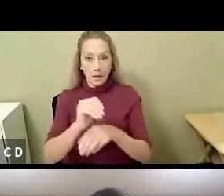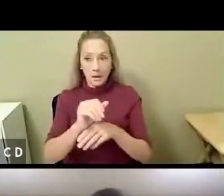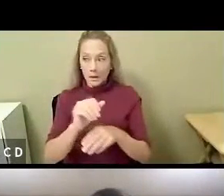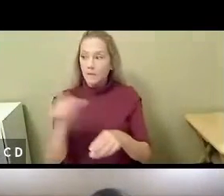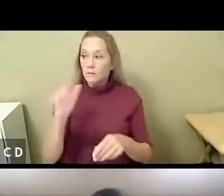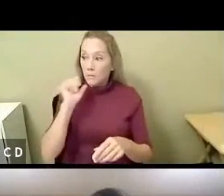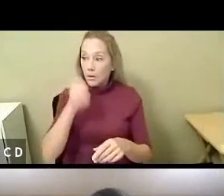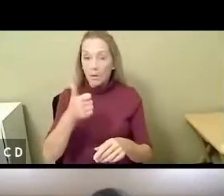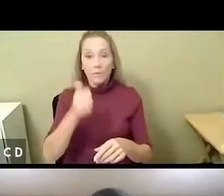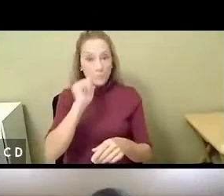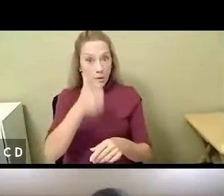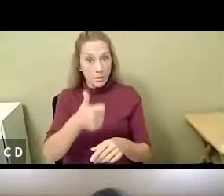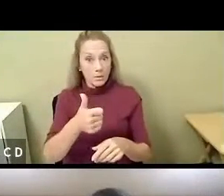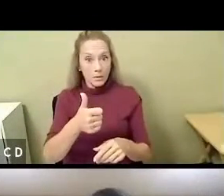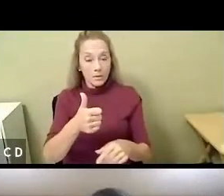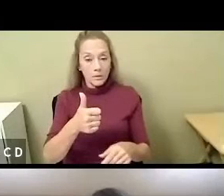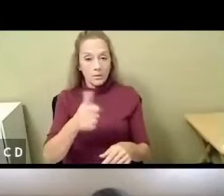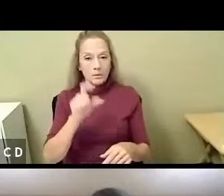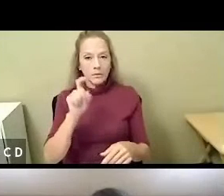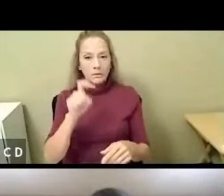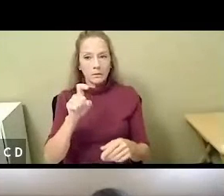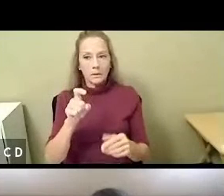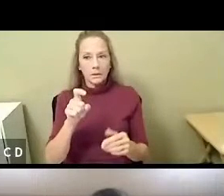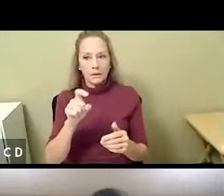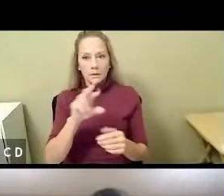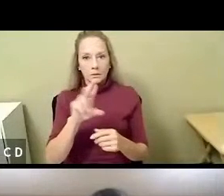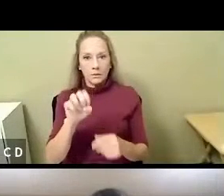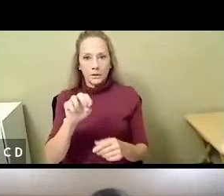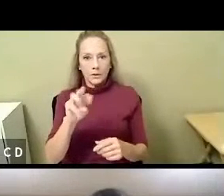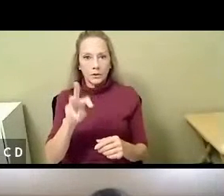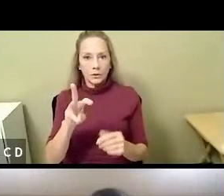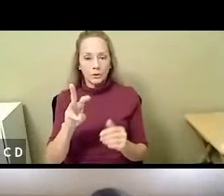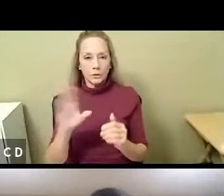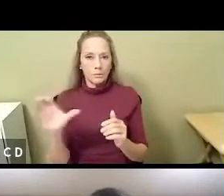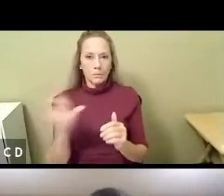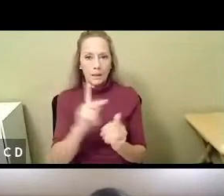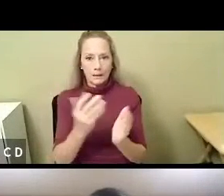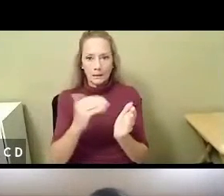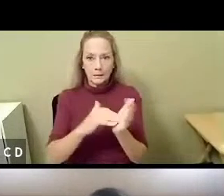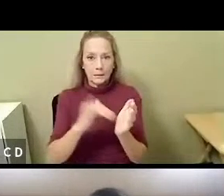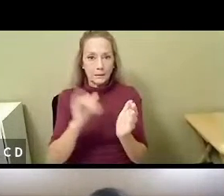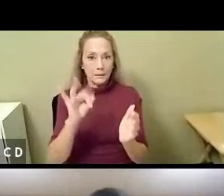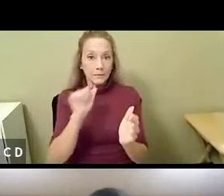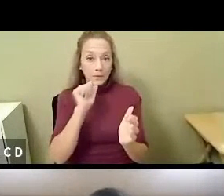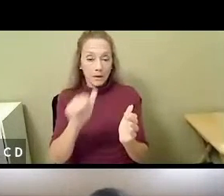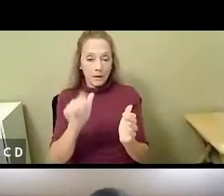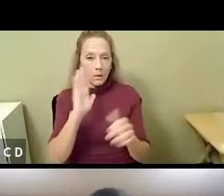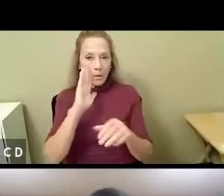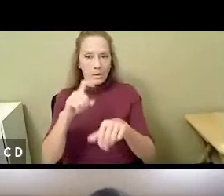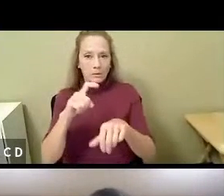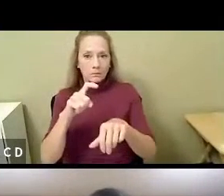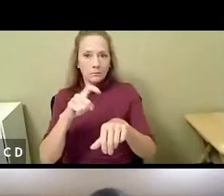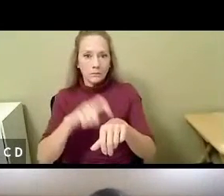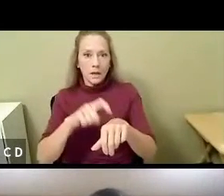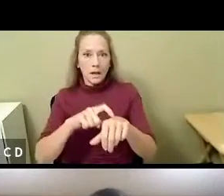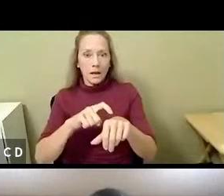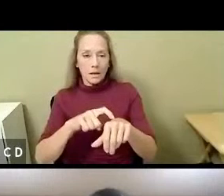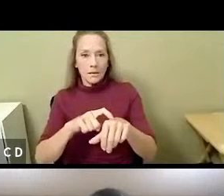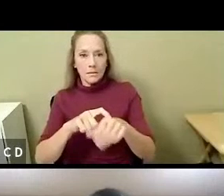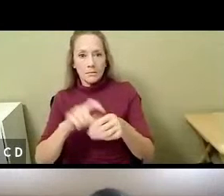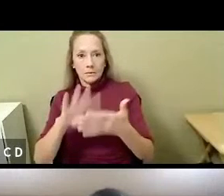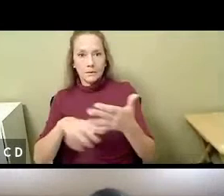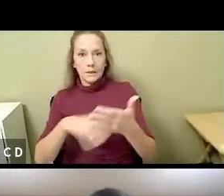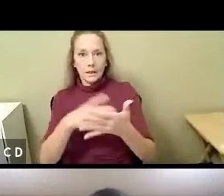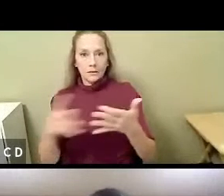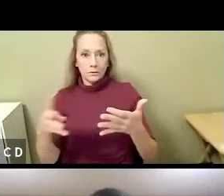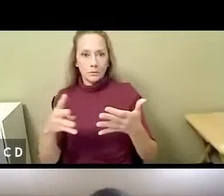So it would need to be renewed. Yeah, so we would need to actually renew this, otherwise it will expire. So I'll open up discussion